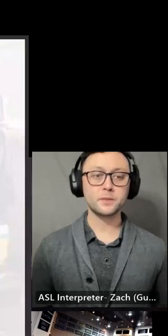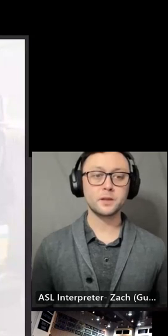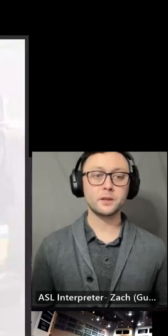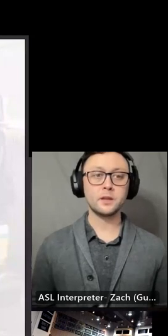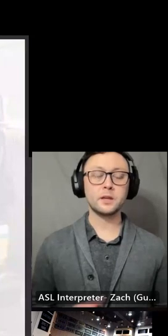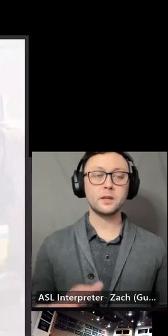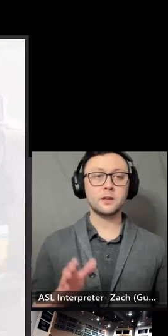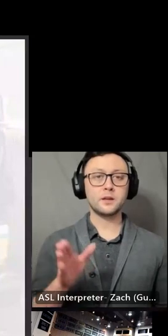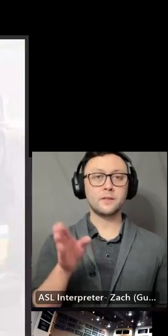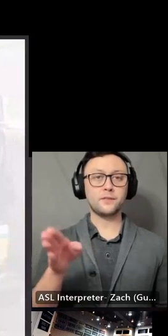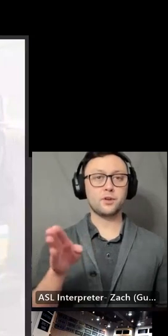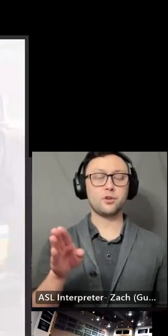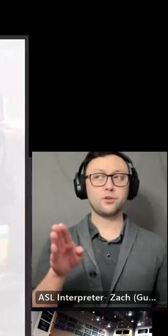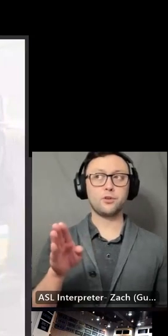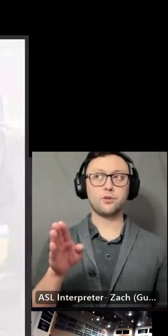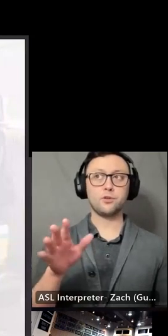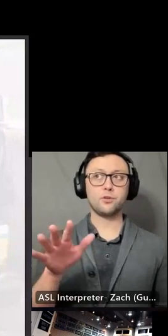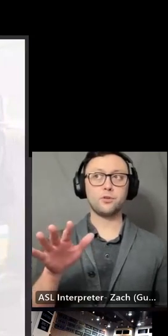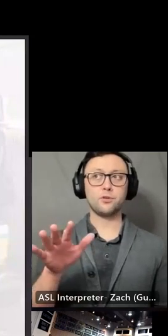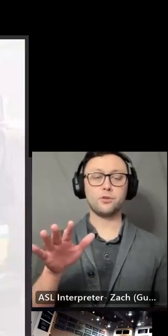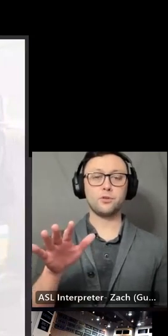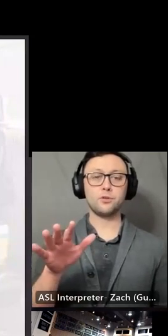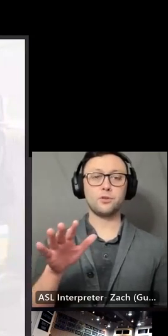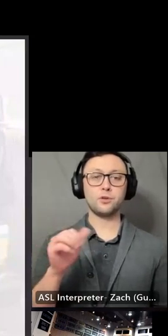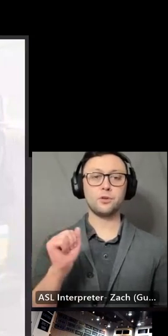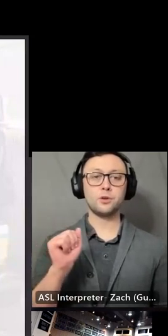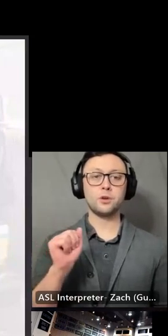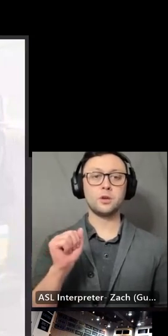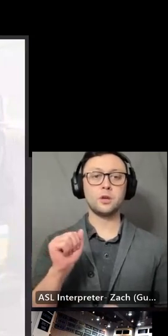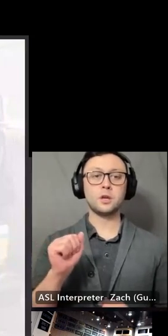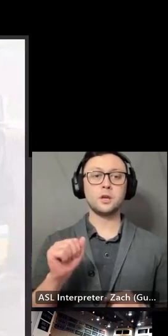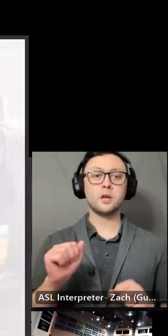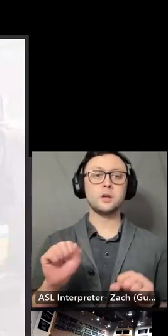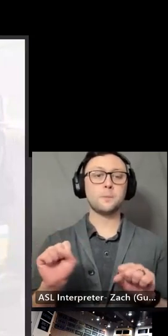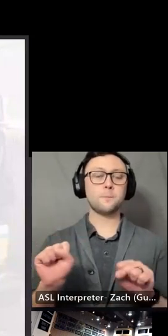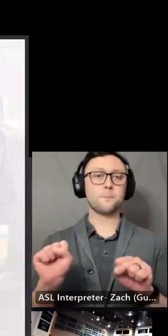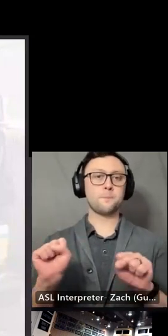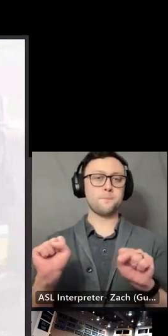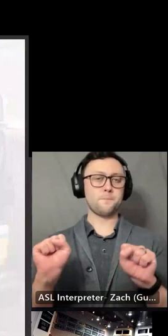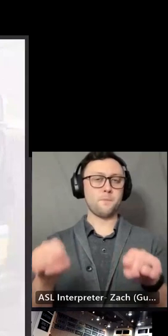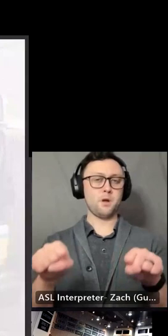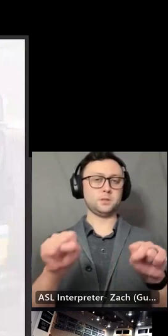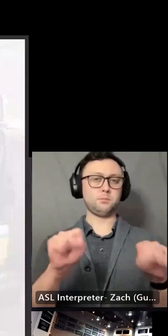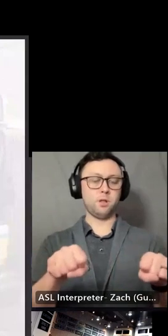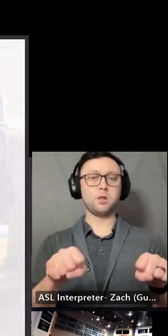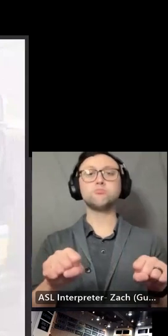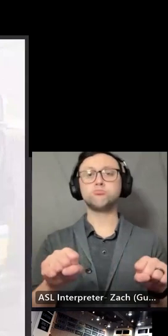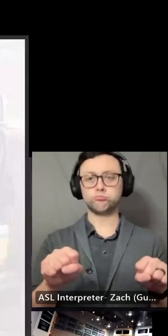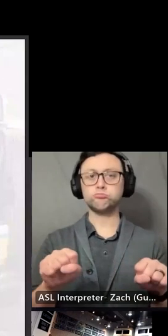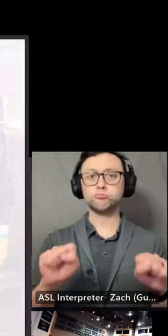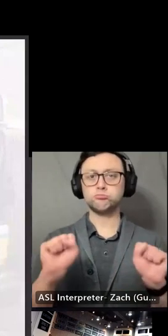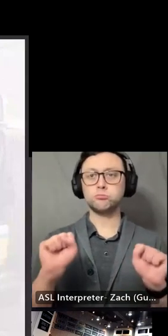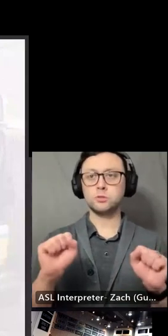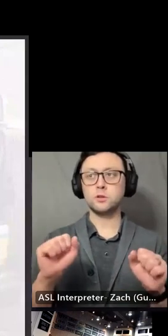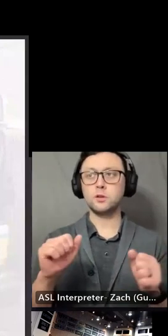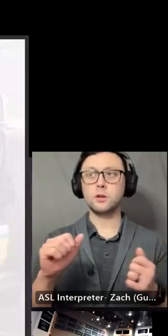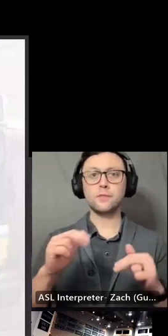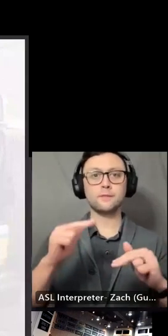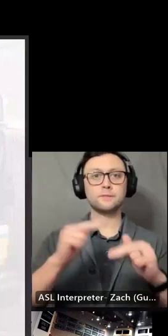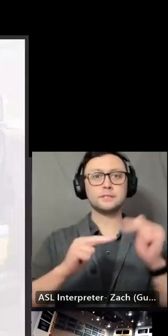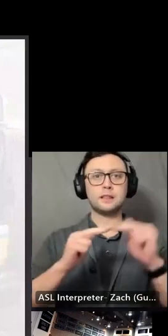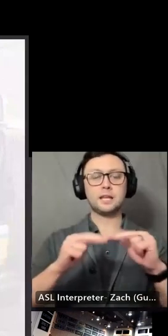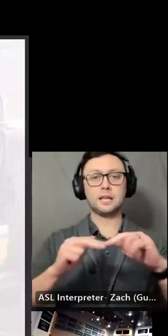There's a possibility I see in the design of maybe some outward facing